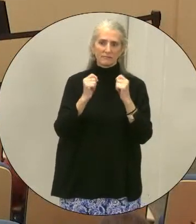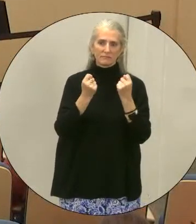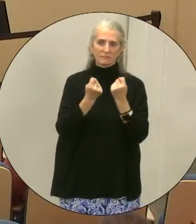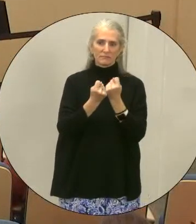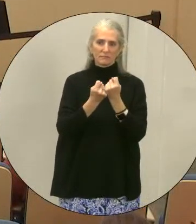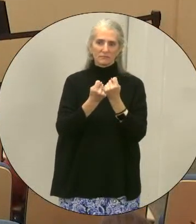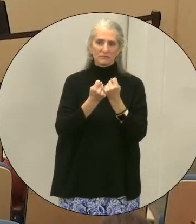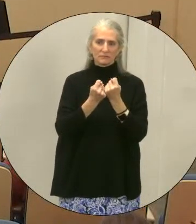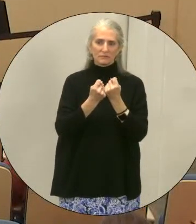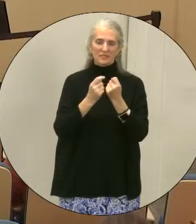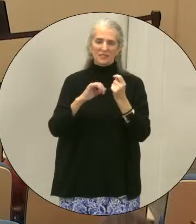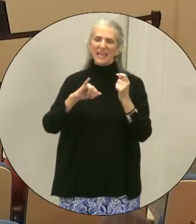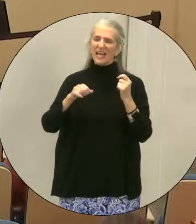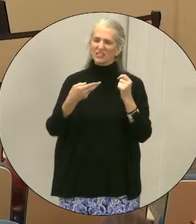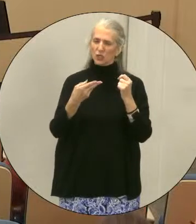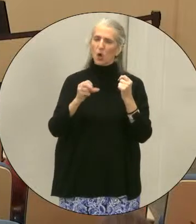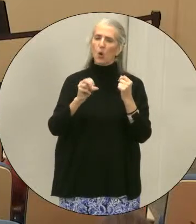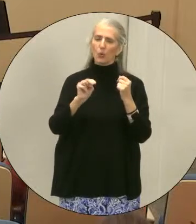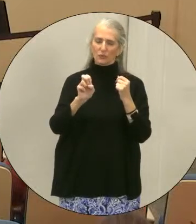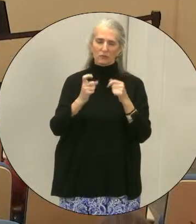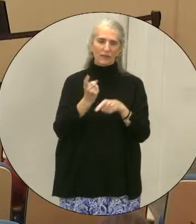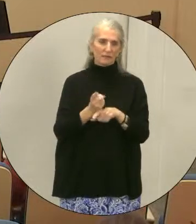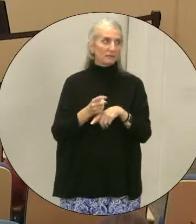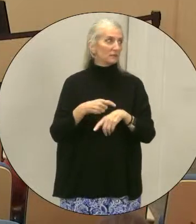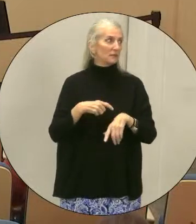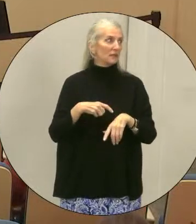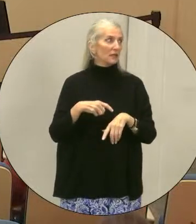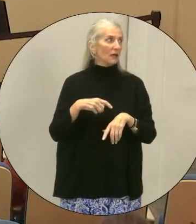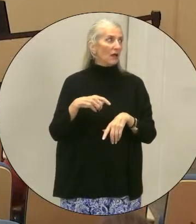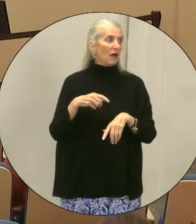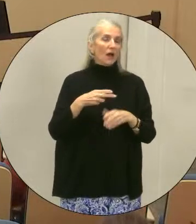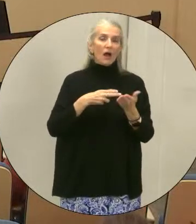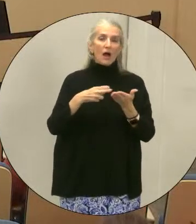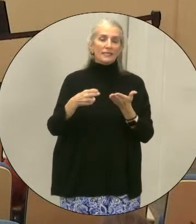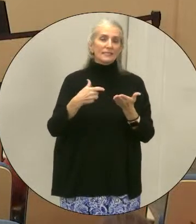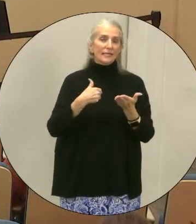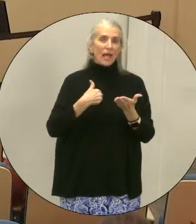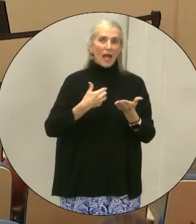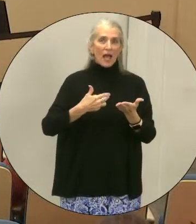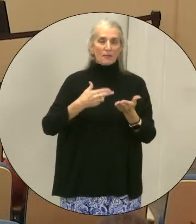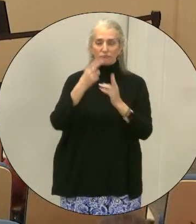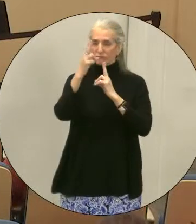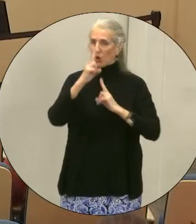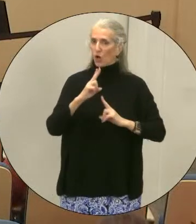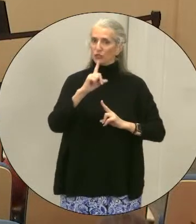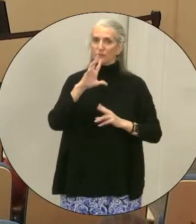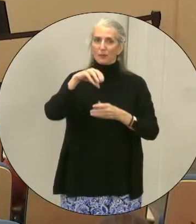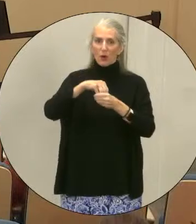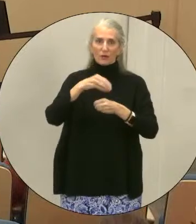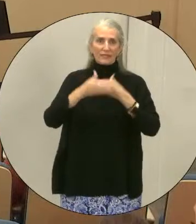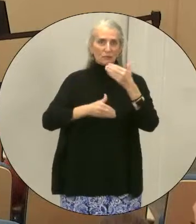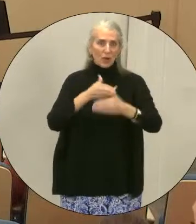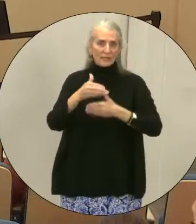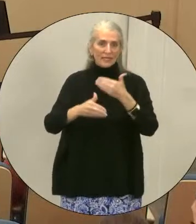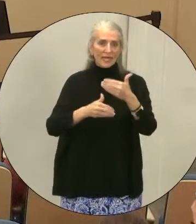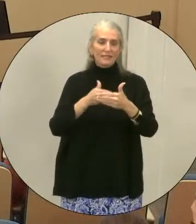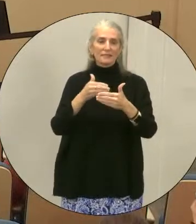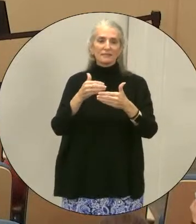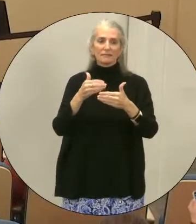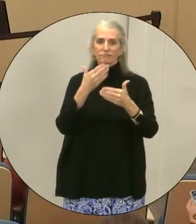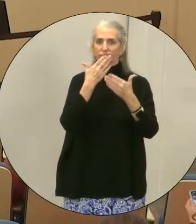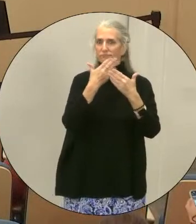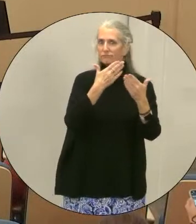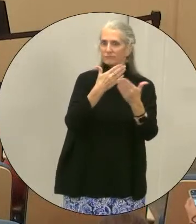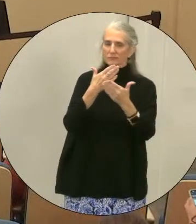Good evening, everyone. I am very honored to be part of this process. I thank HYA and everyone for